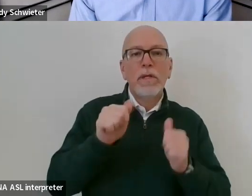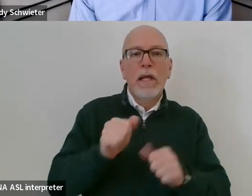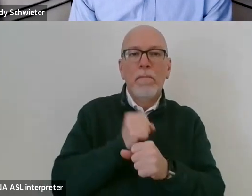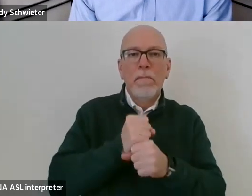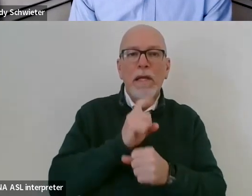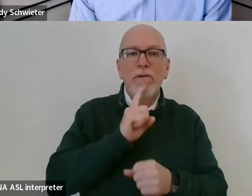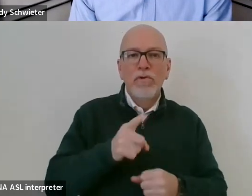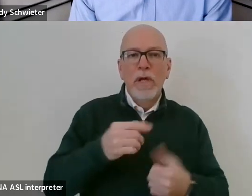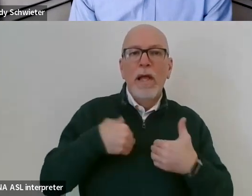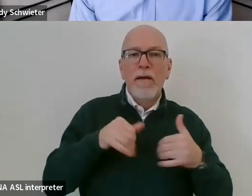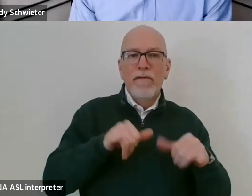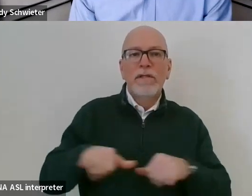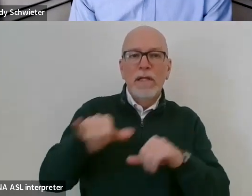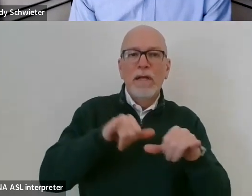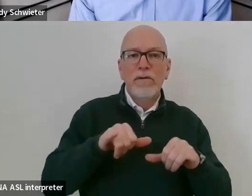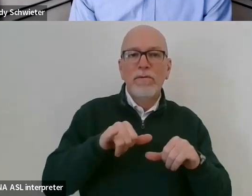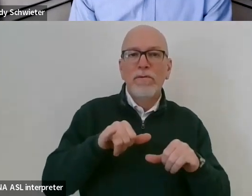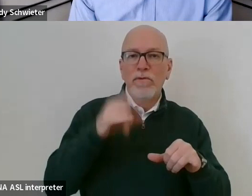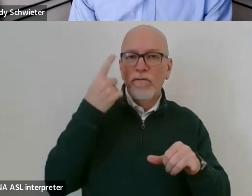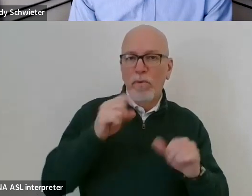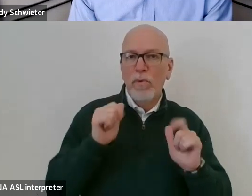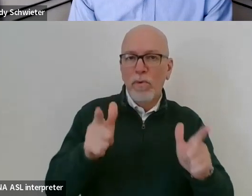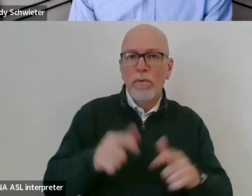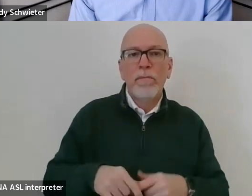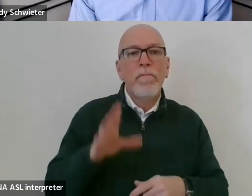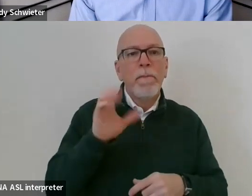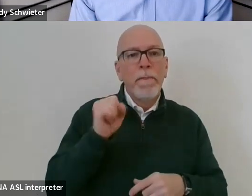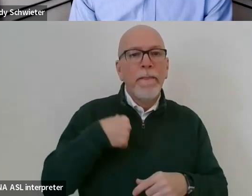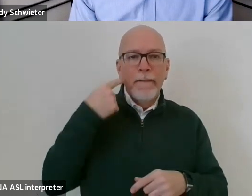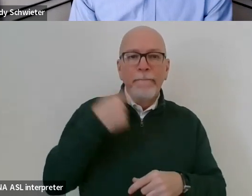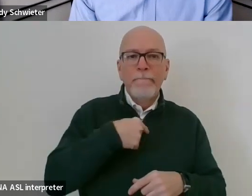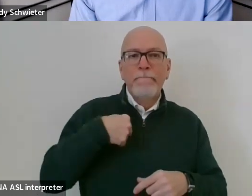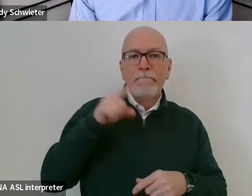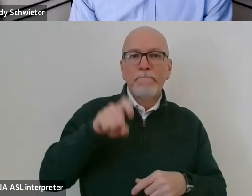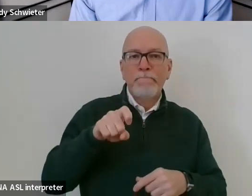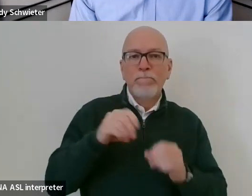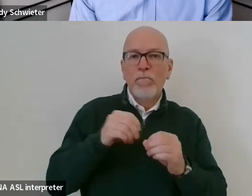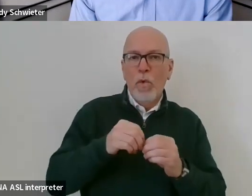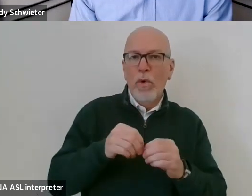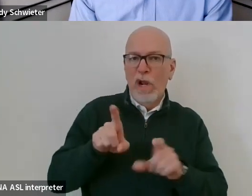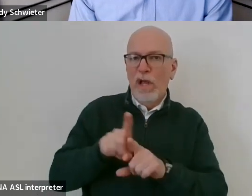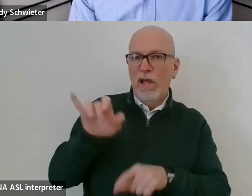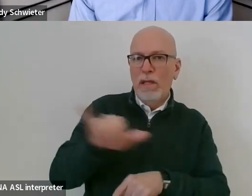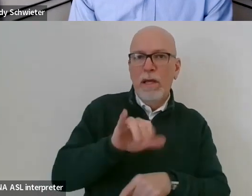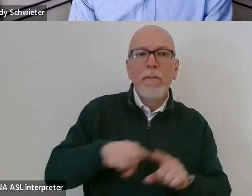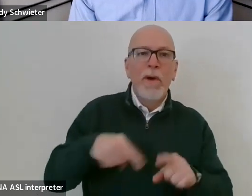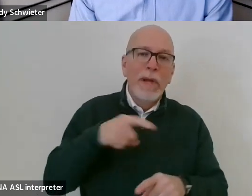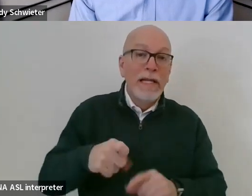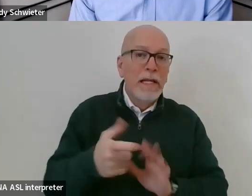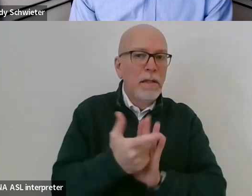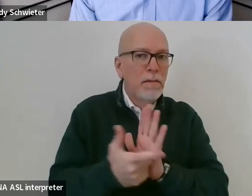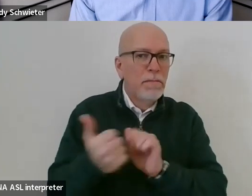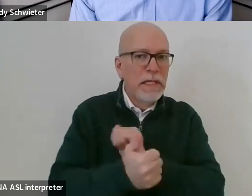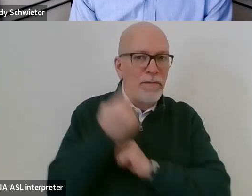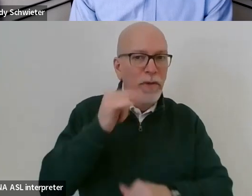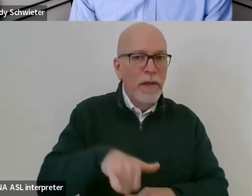that there is a standard across the board. Okay, so I think we should be moving in that direction. And of course, we need legislation for that.